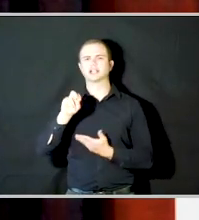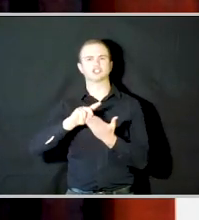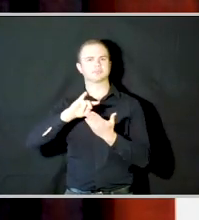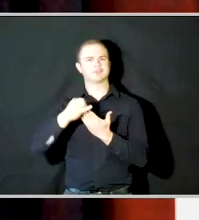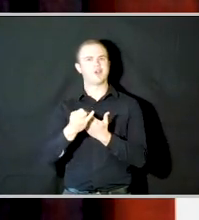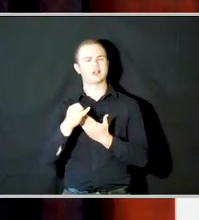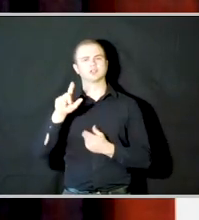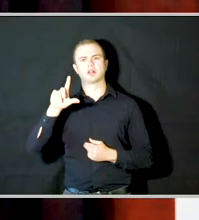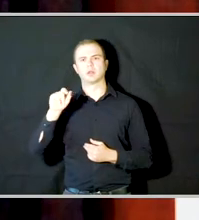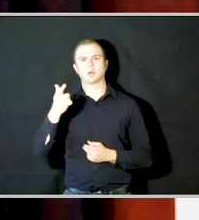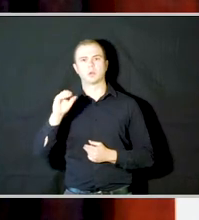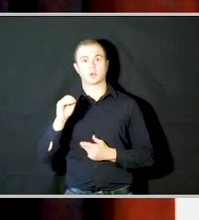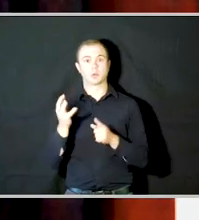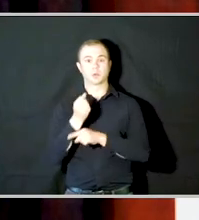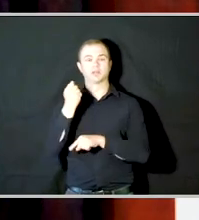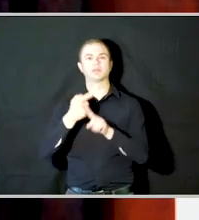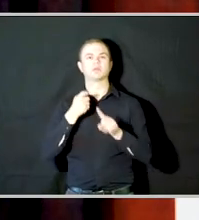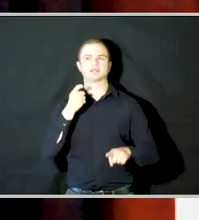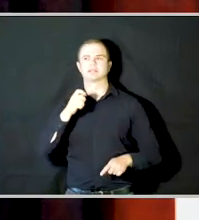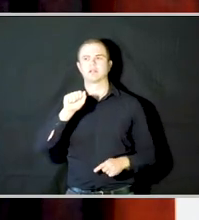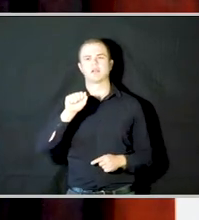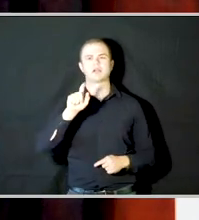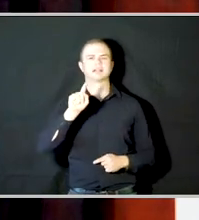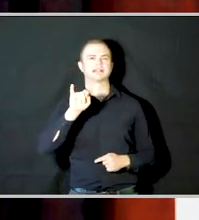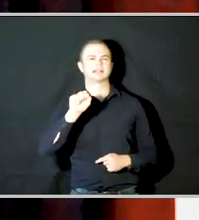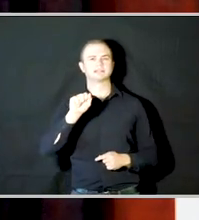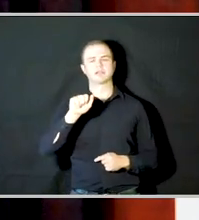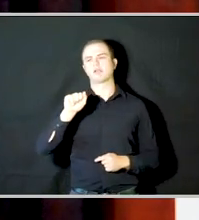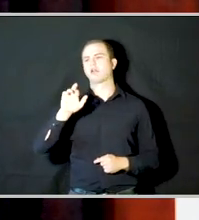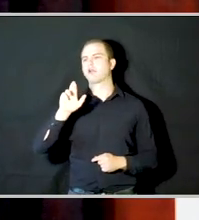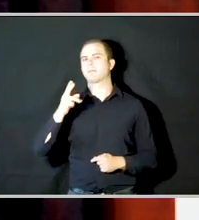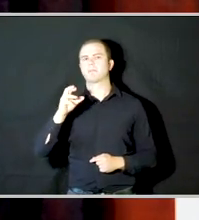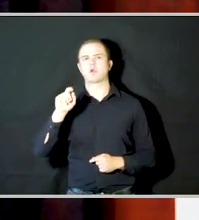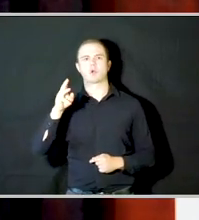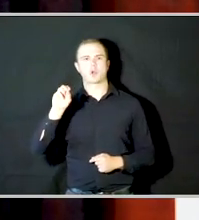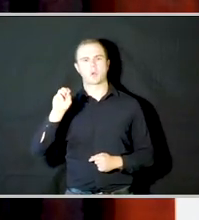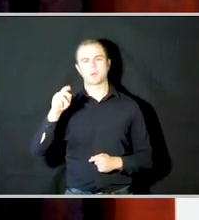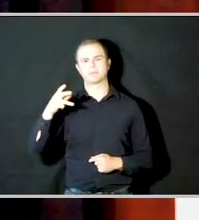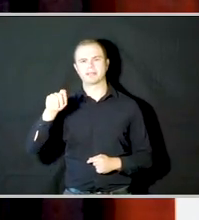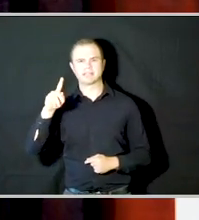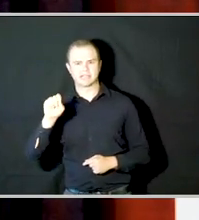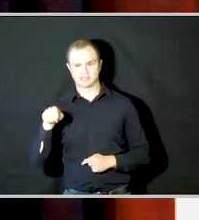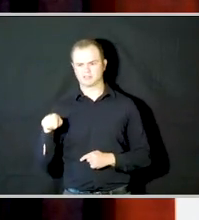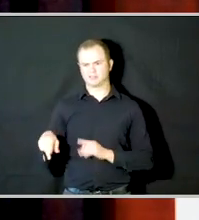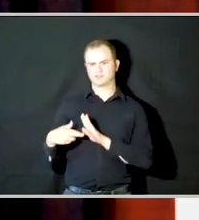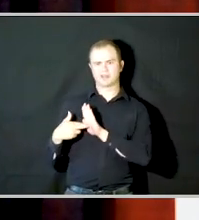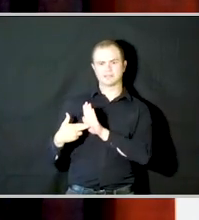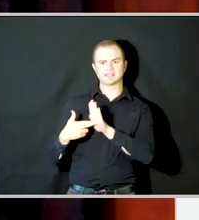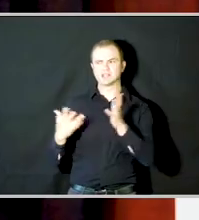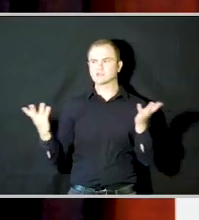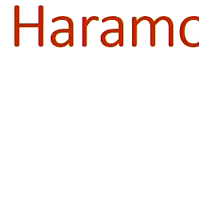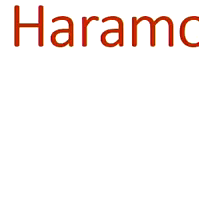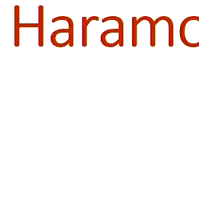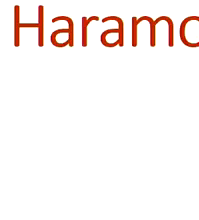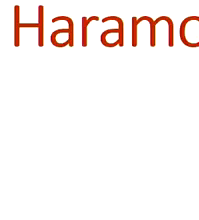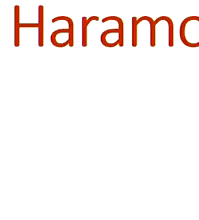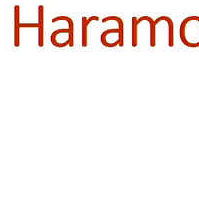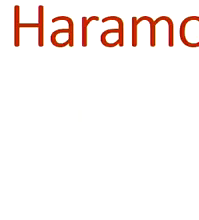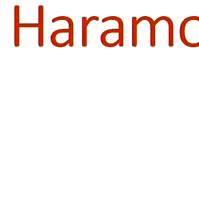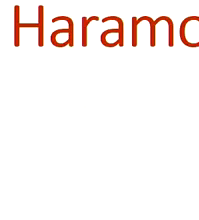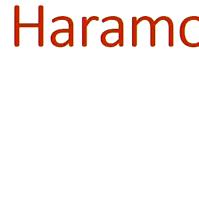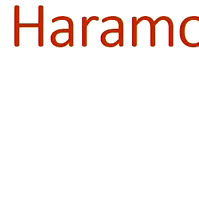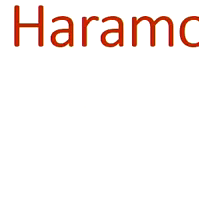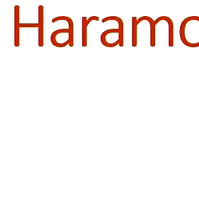was created by Matthias Haramoto Pete, a hand surrounded by icons which represent the connections available to us.